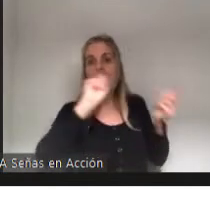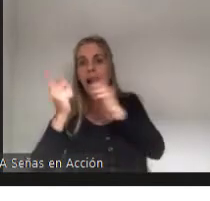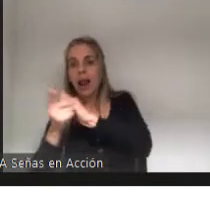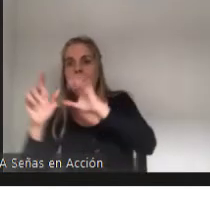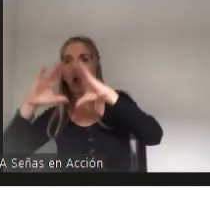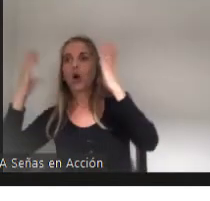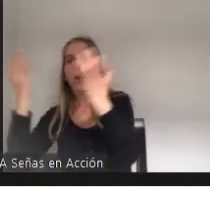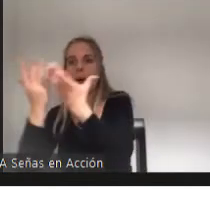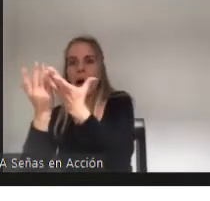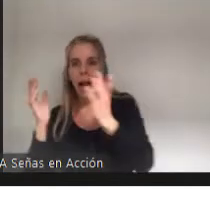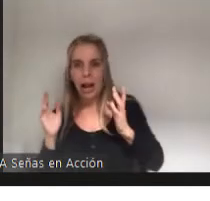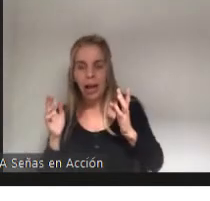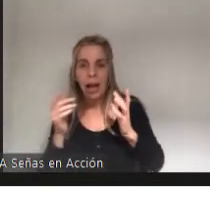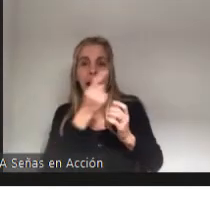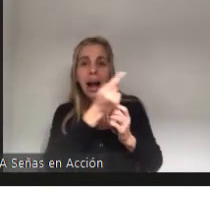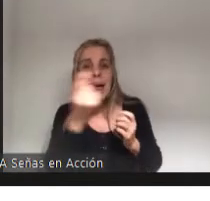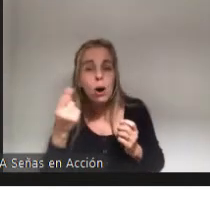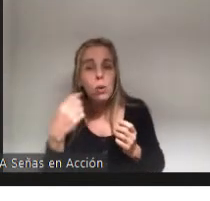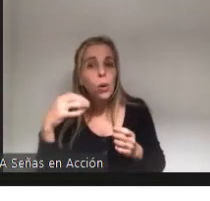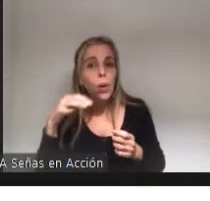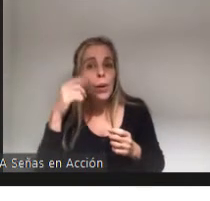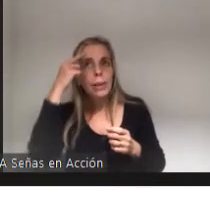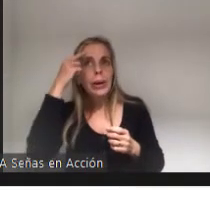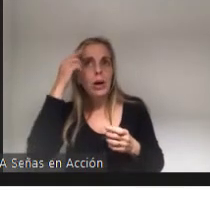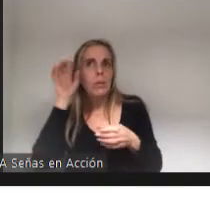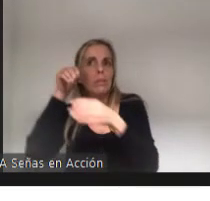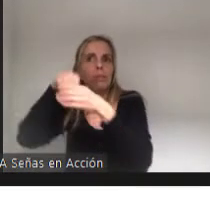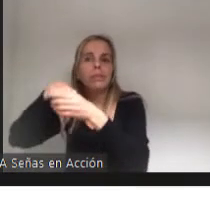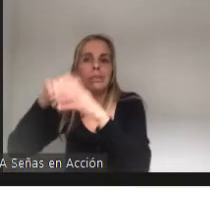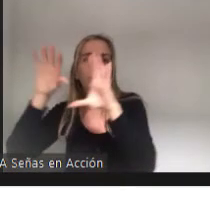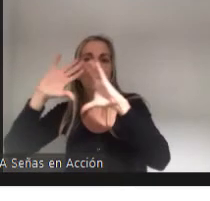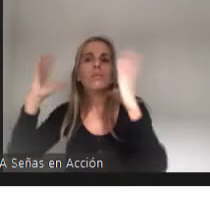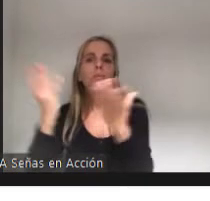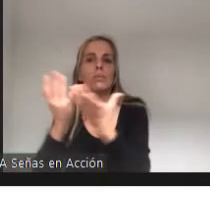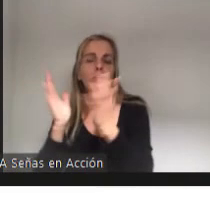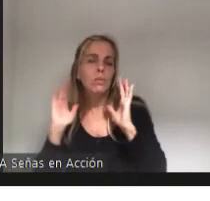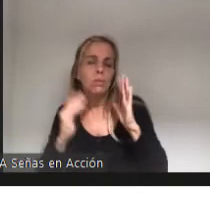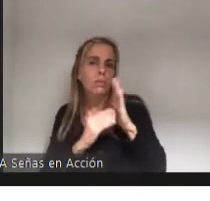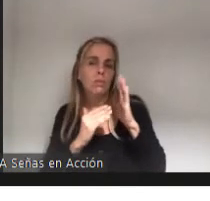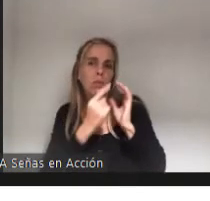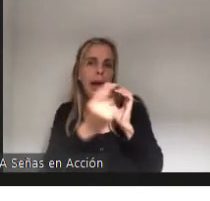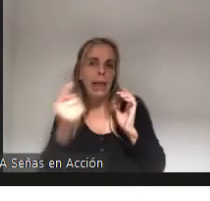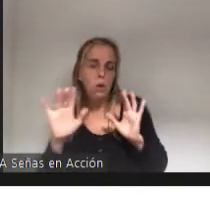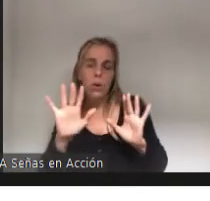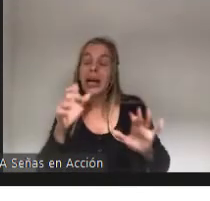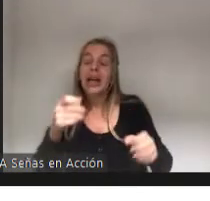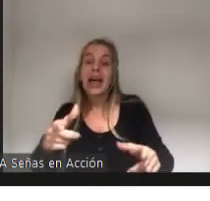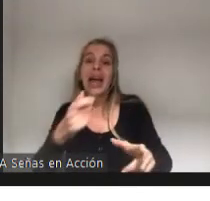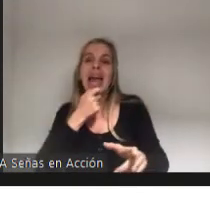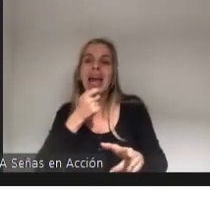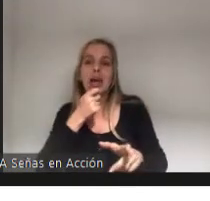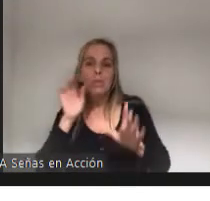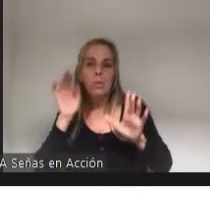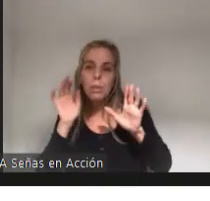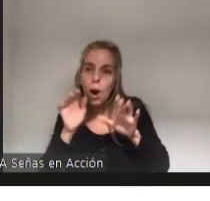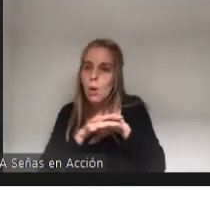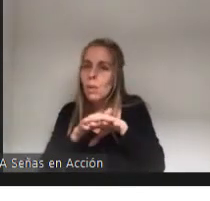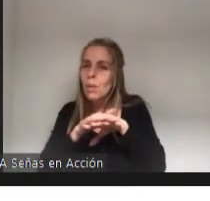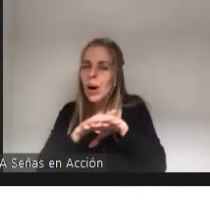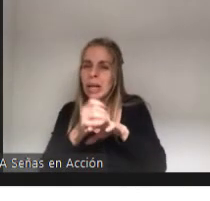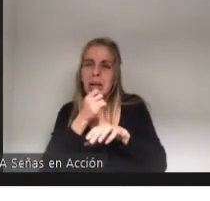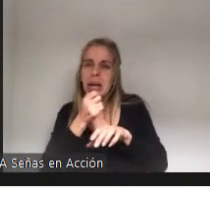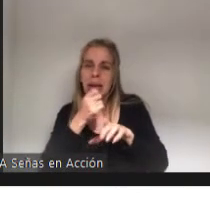our consideration is that we have to be integrated in globalization from our own diversity. And I'll give